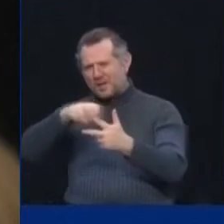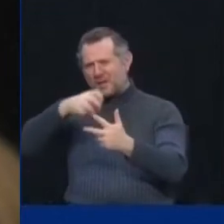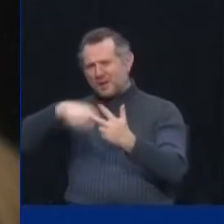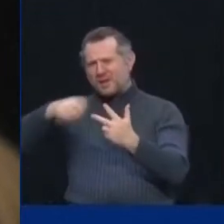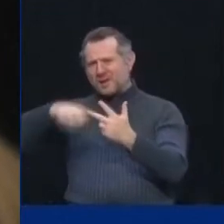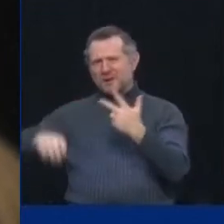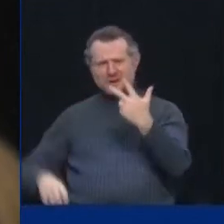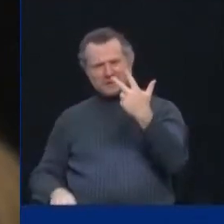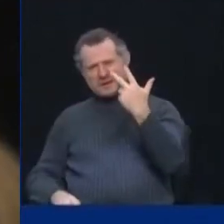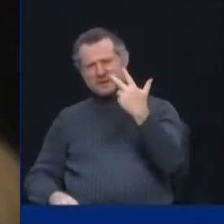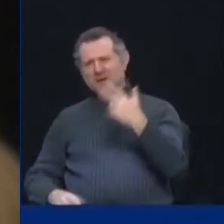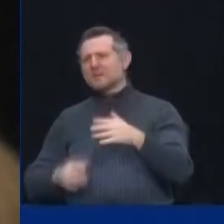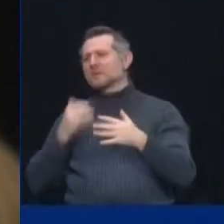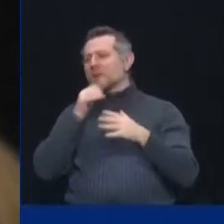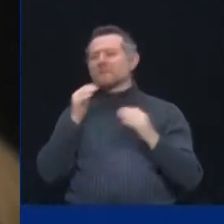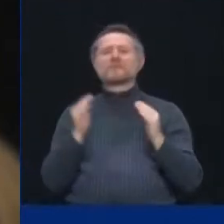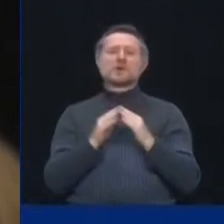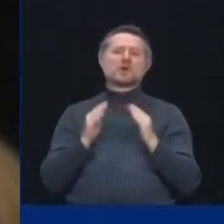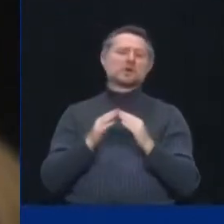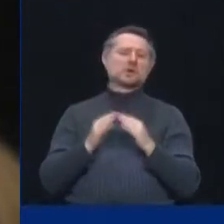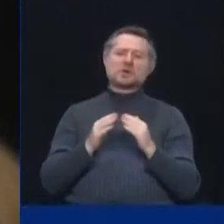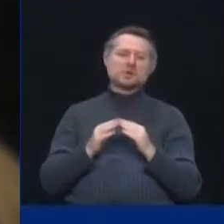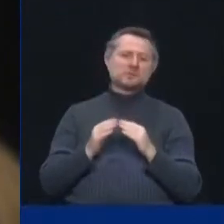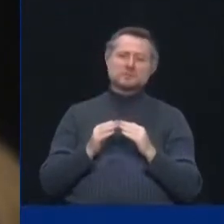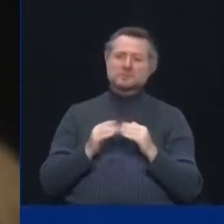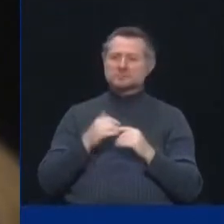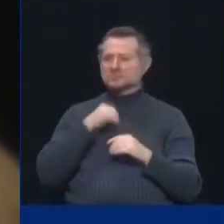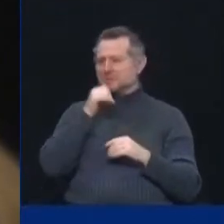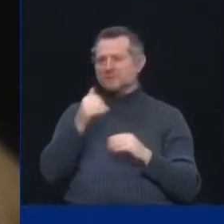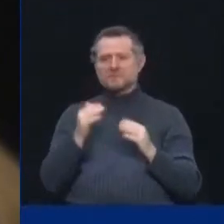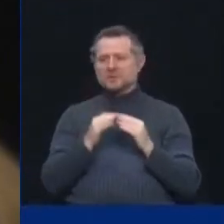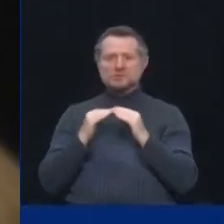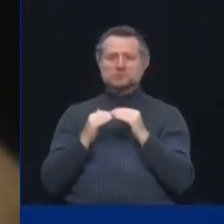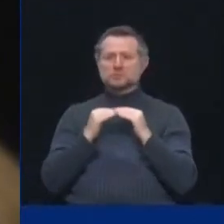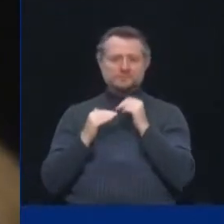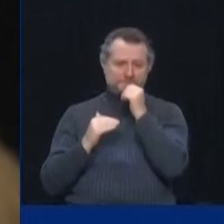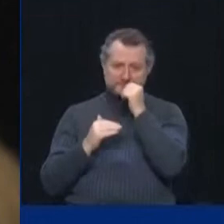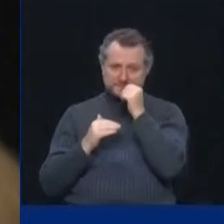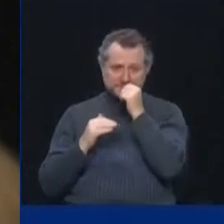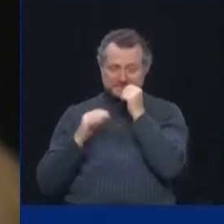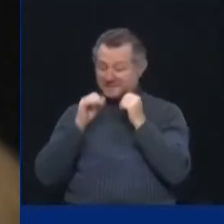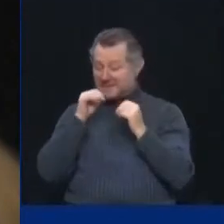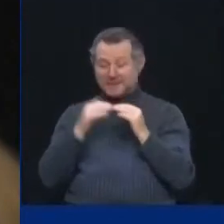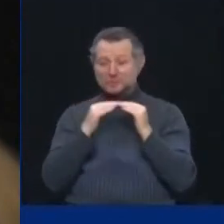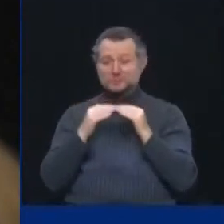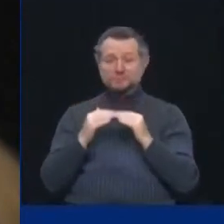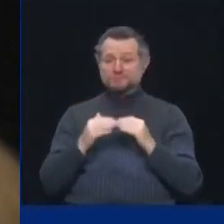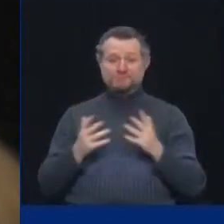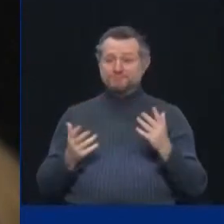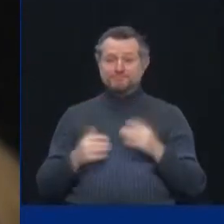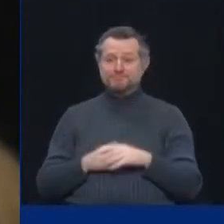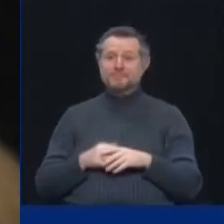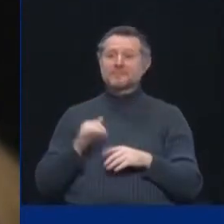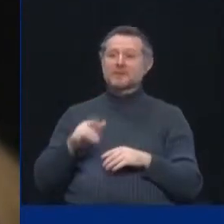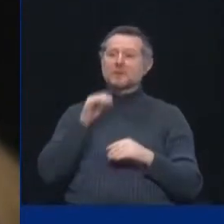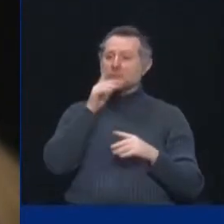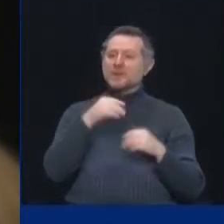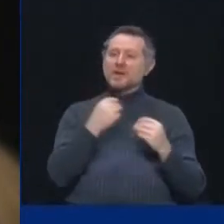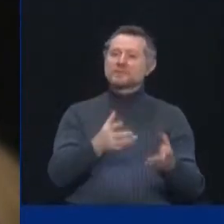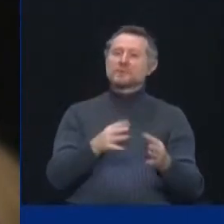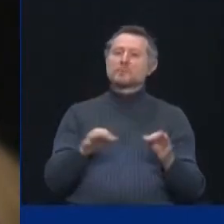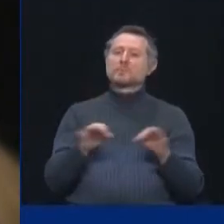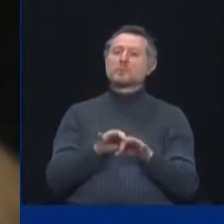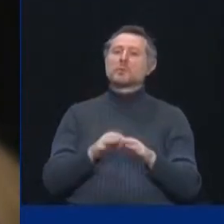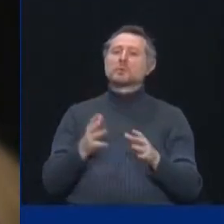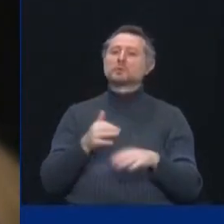fair. And quite frankly, it's not equity. This project will bring essential transportation equity to a region that, quite